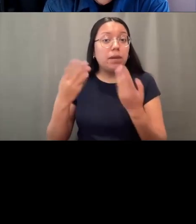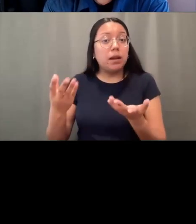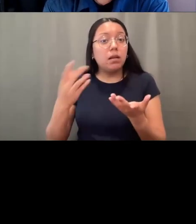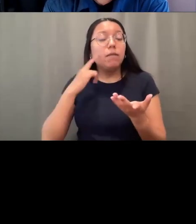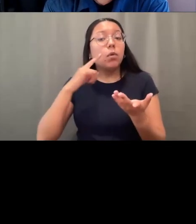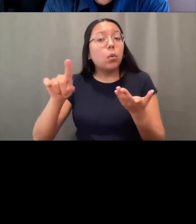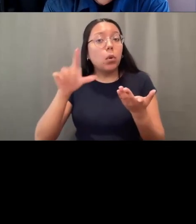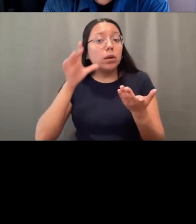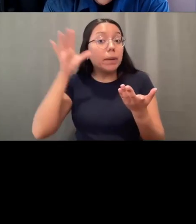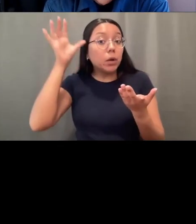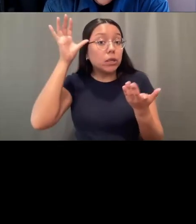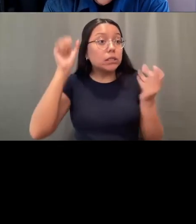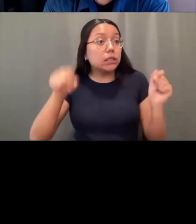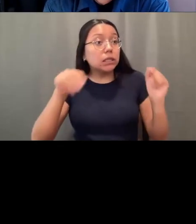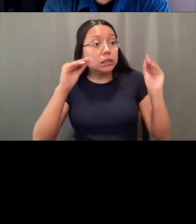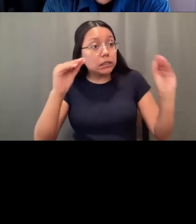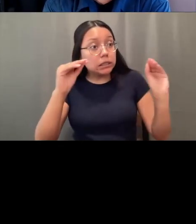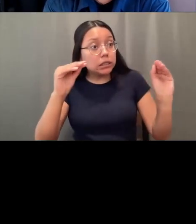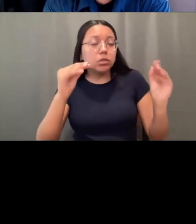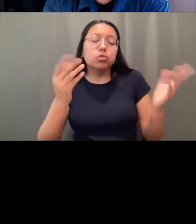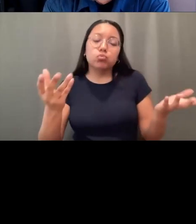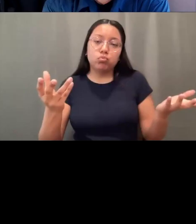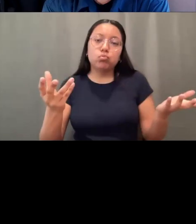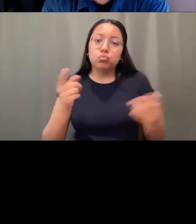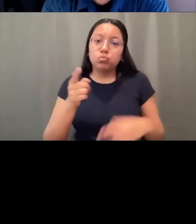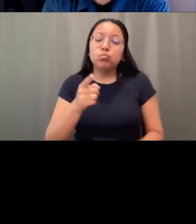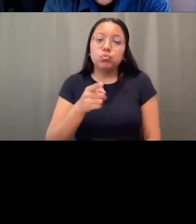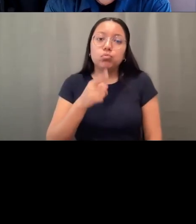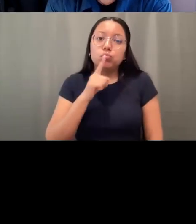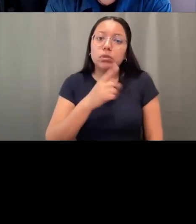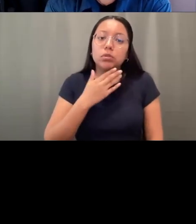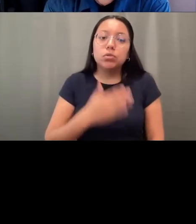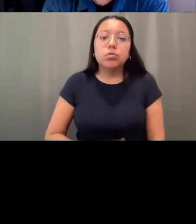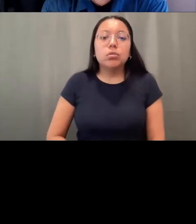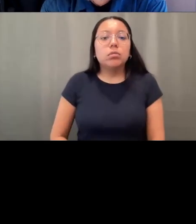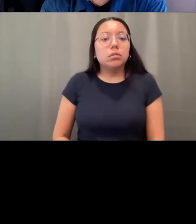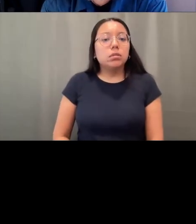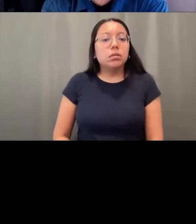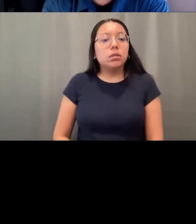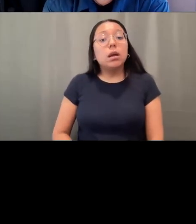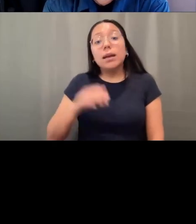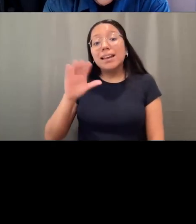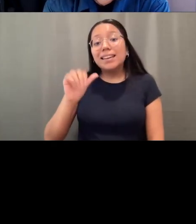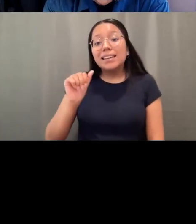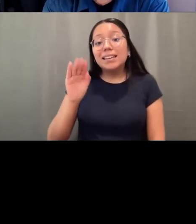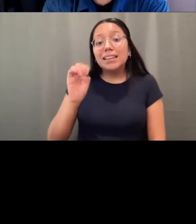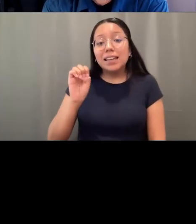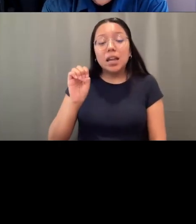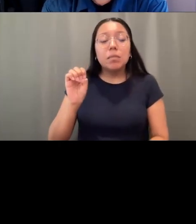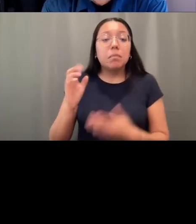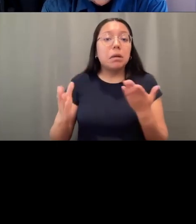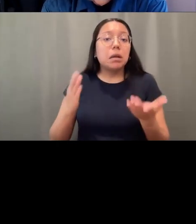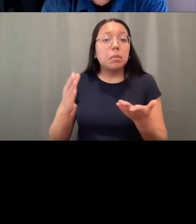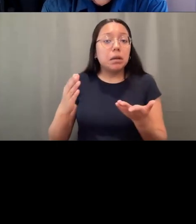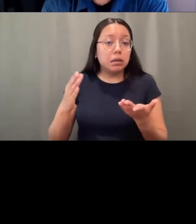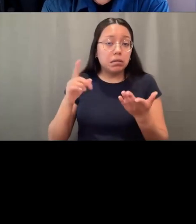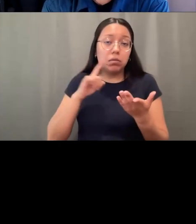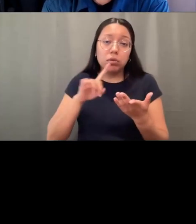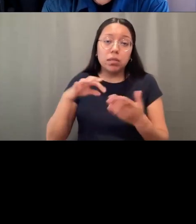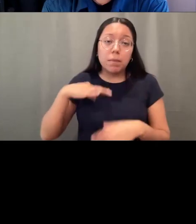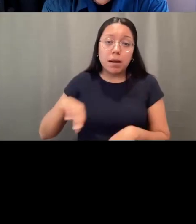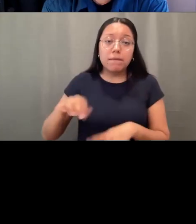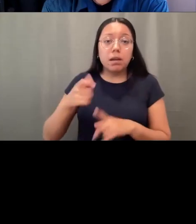parents. That's a great thought. Yeah. Cabe could have benefited from being centered versus the parent centering